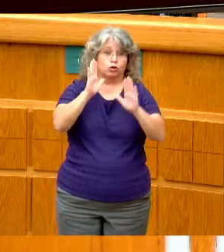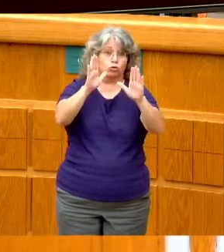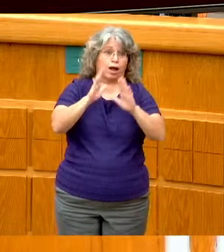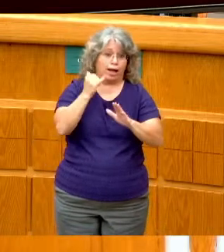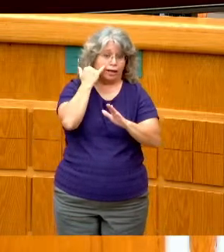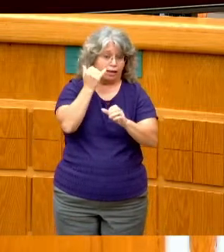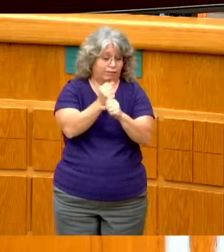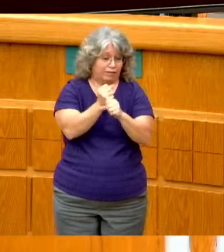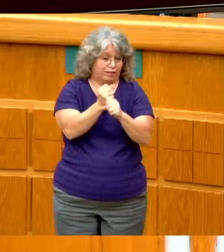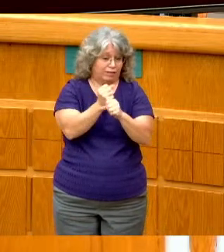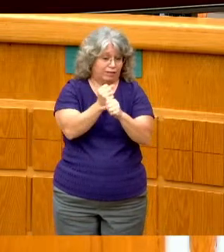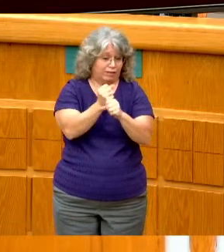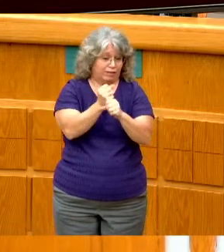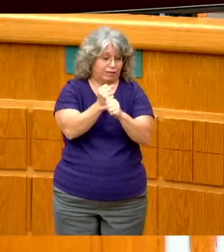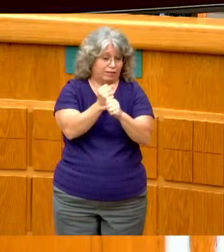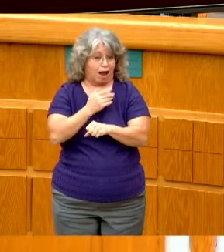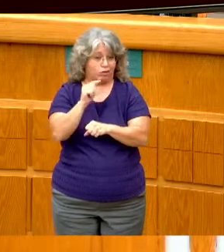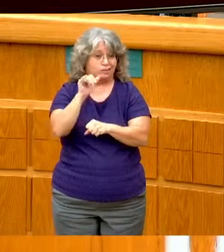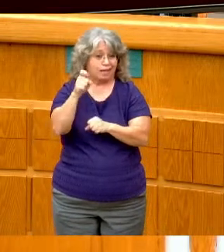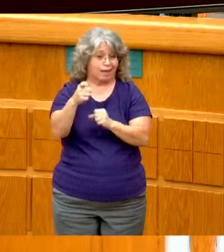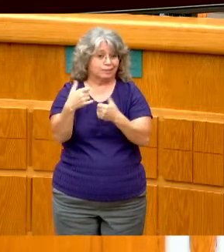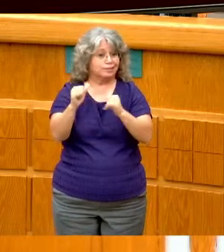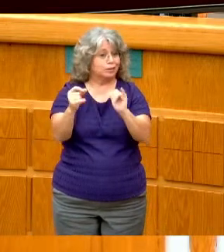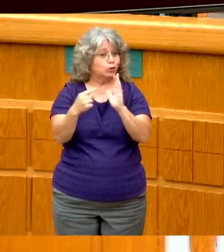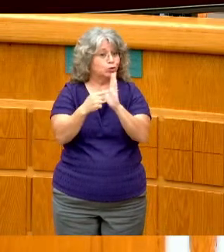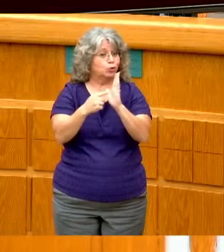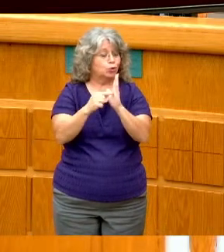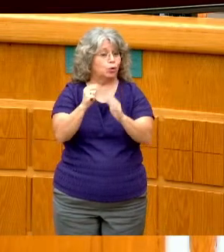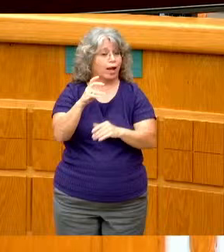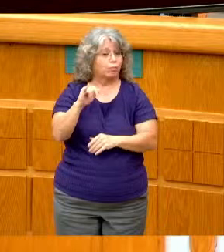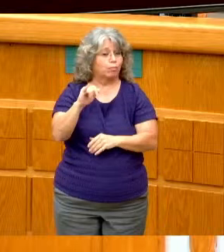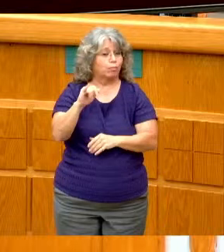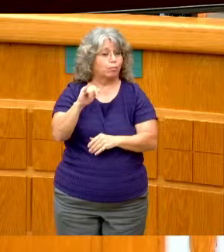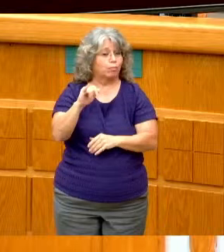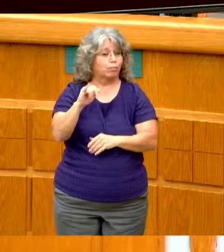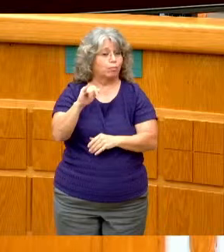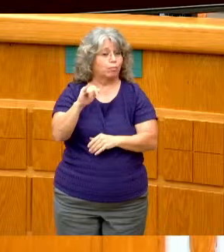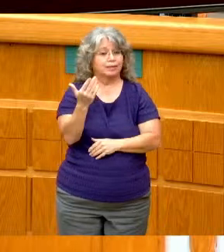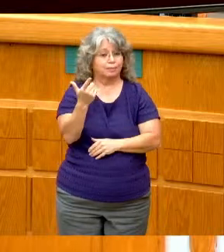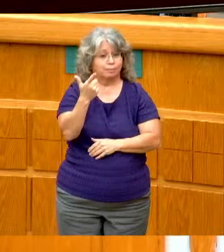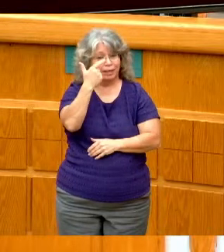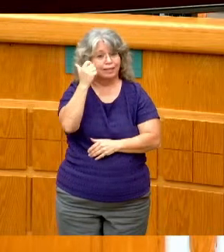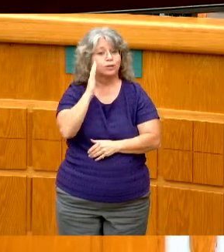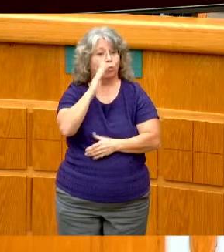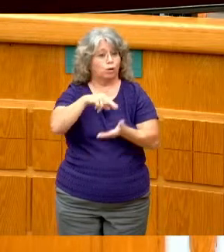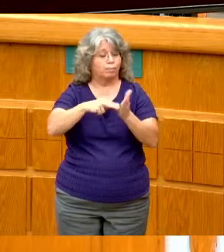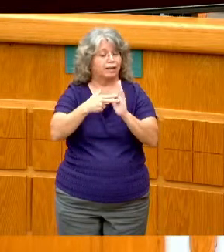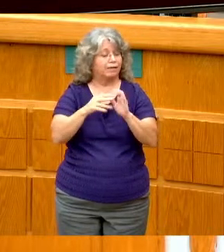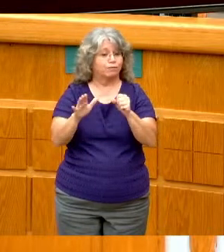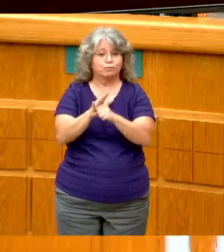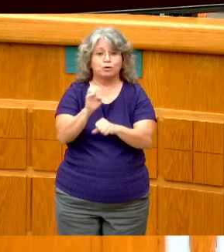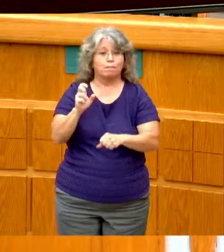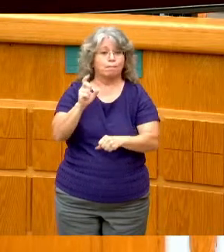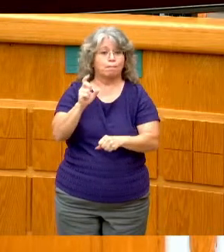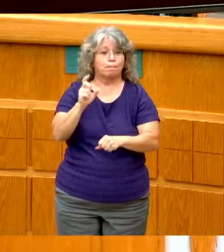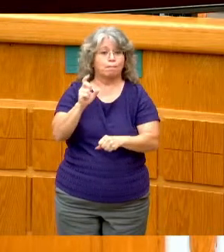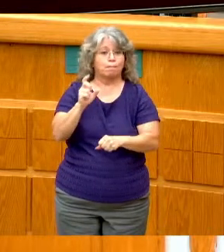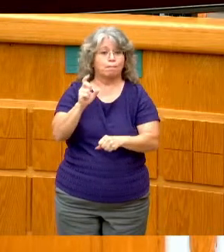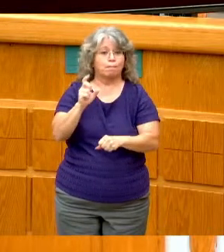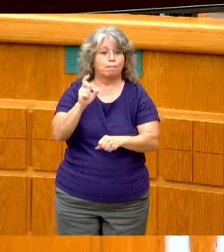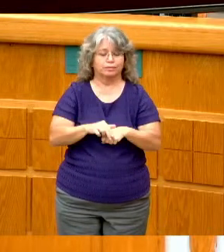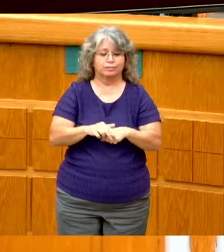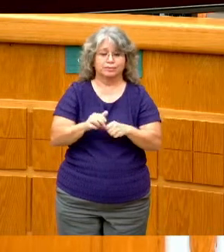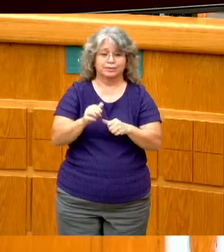15th, because it would mean that we were back to normal. So together, we can help our world,